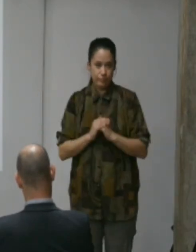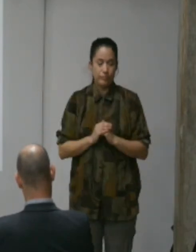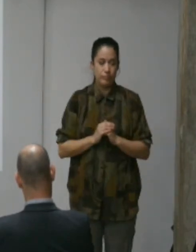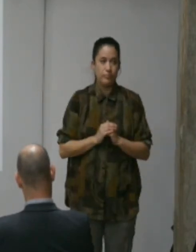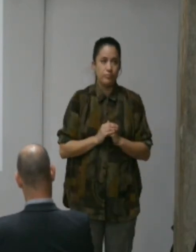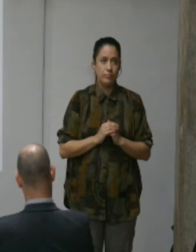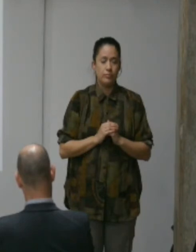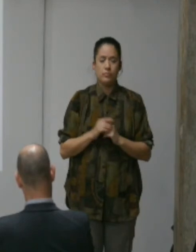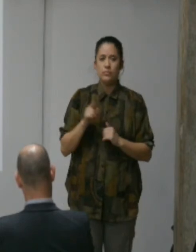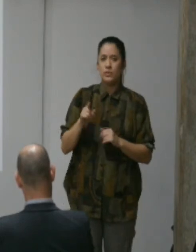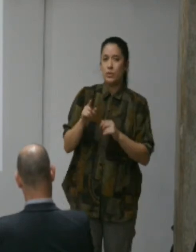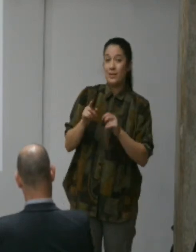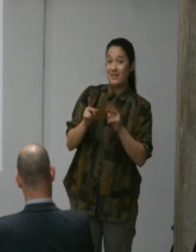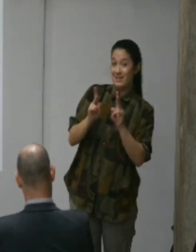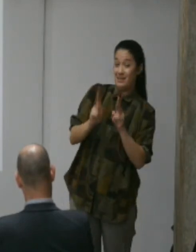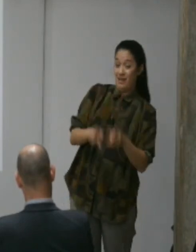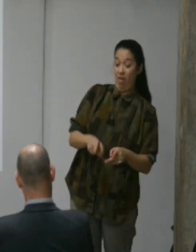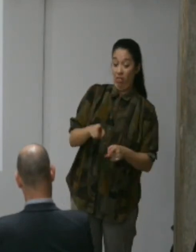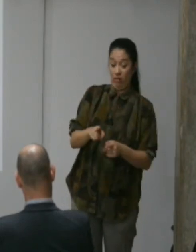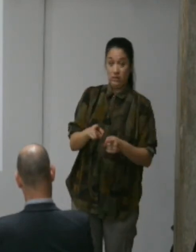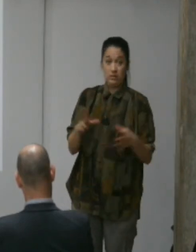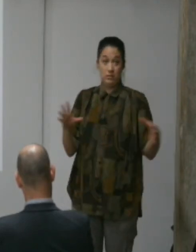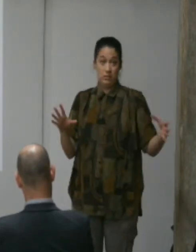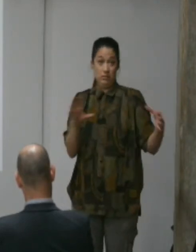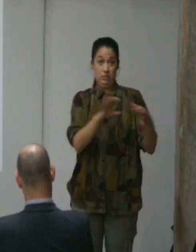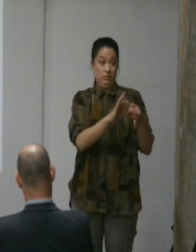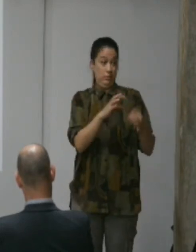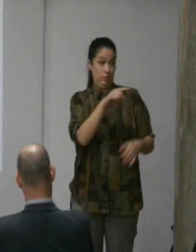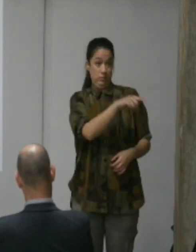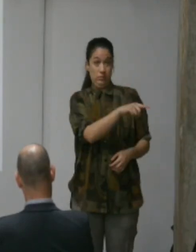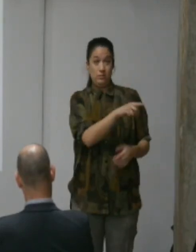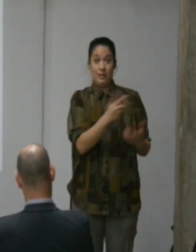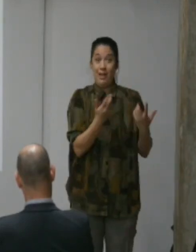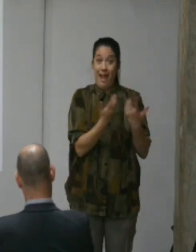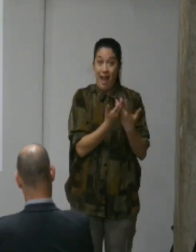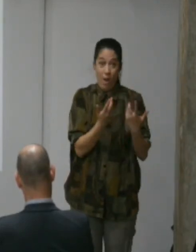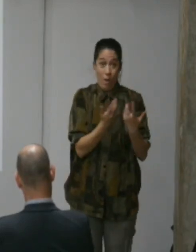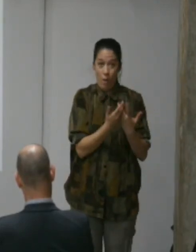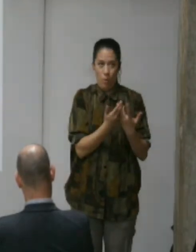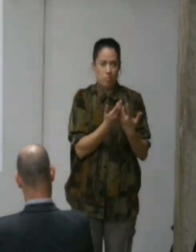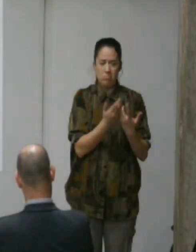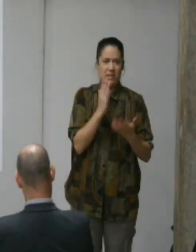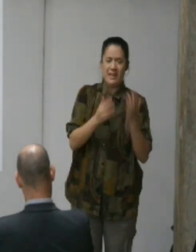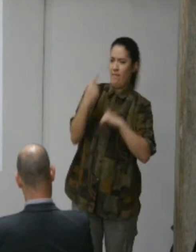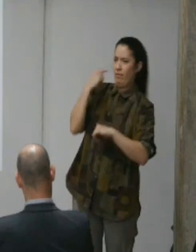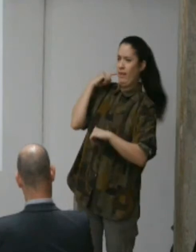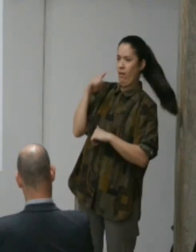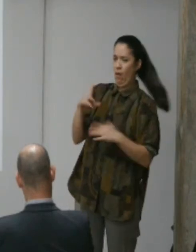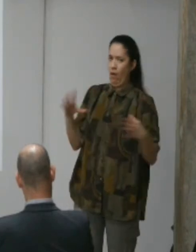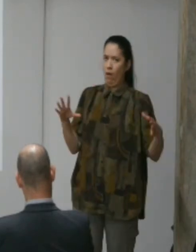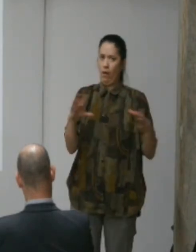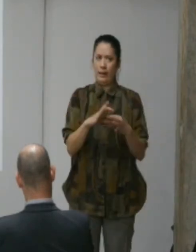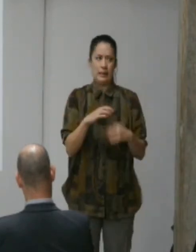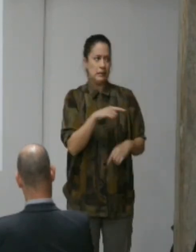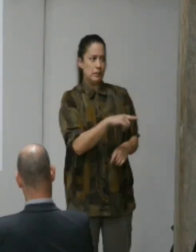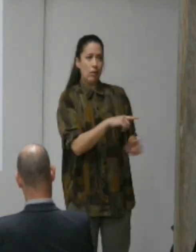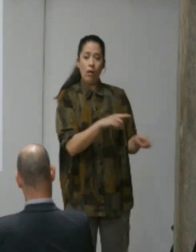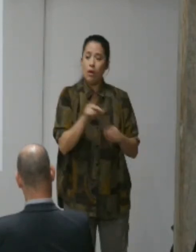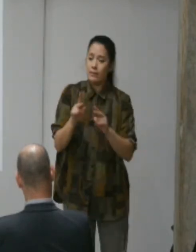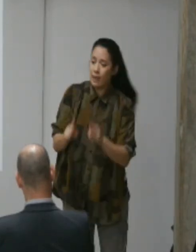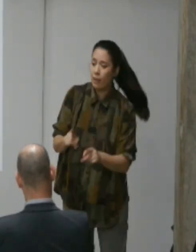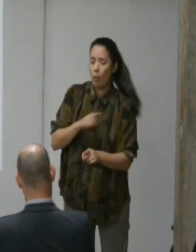system aren't always thought about as being deaths due to state violence. But we've been finding it really